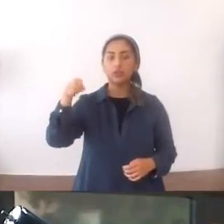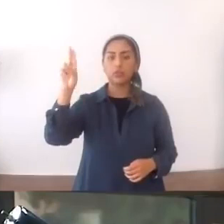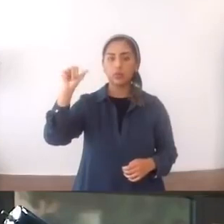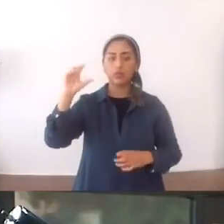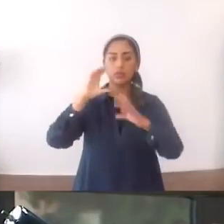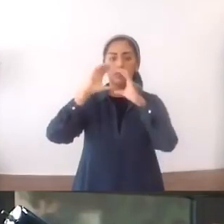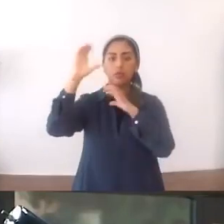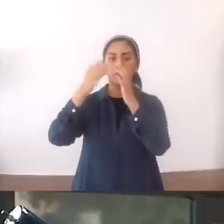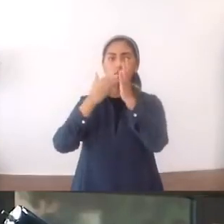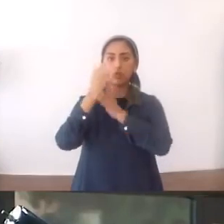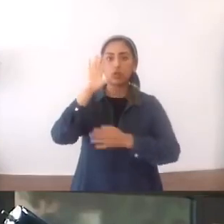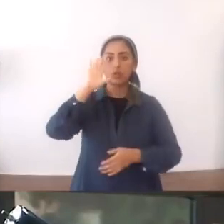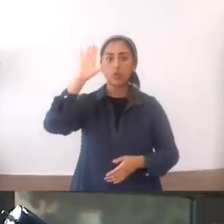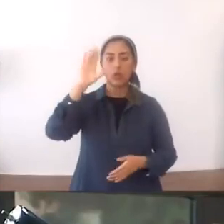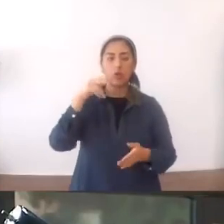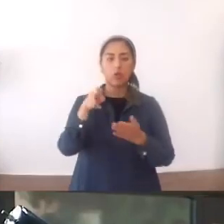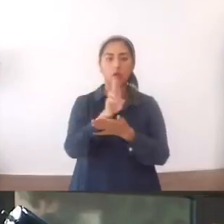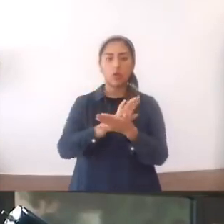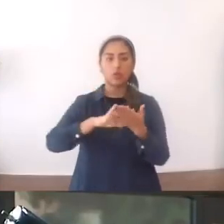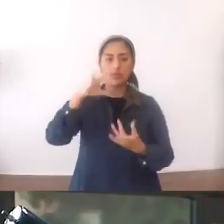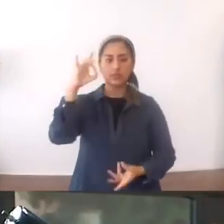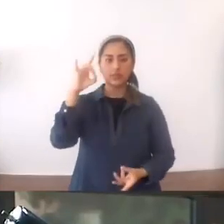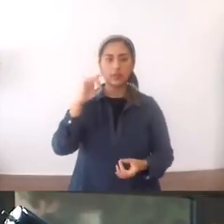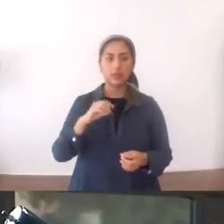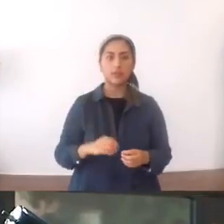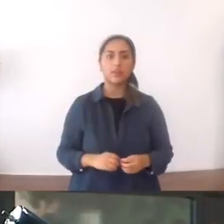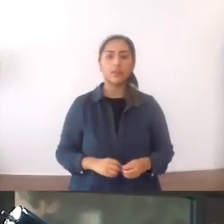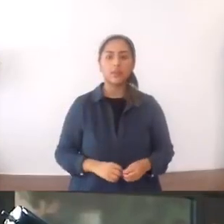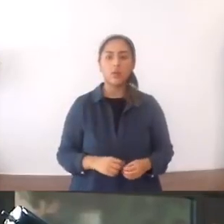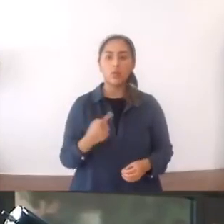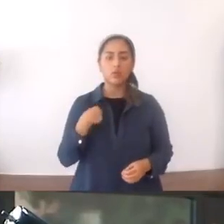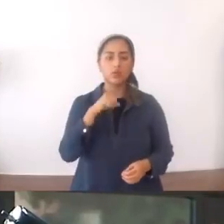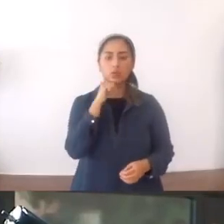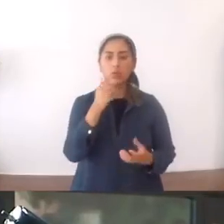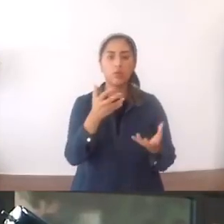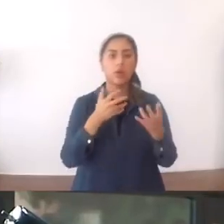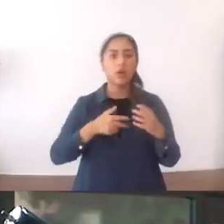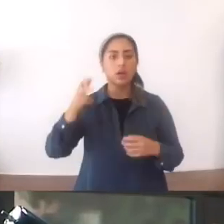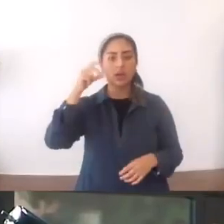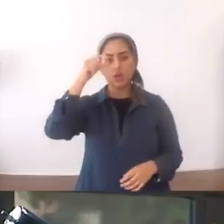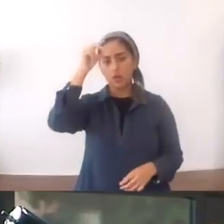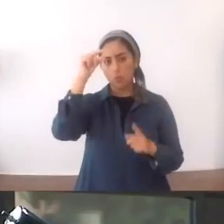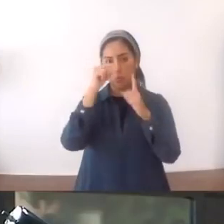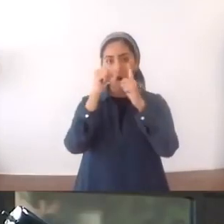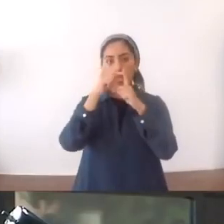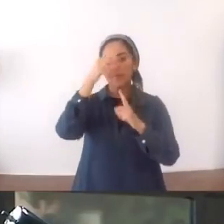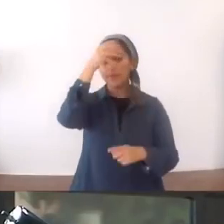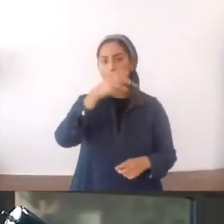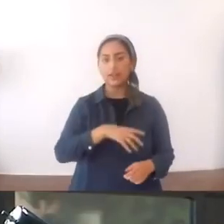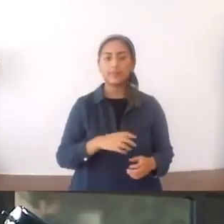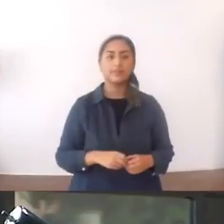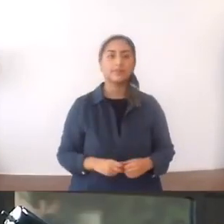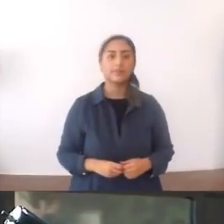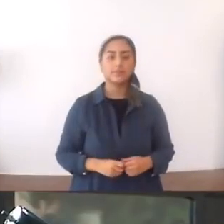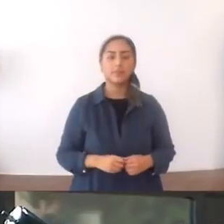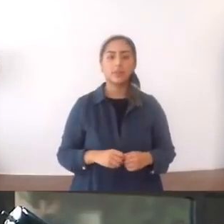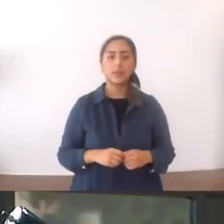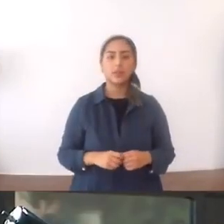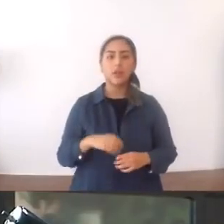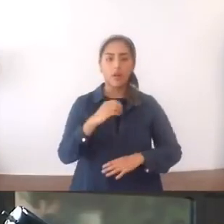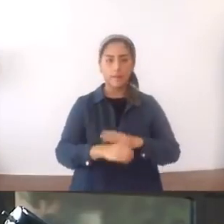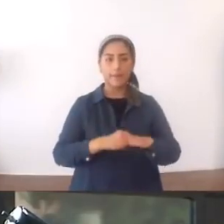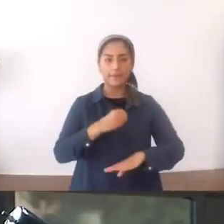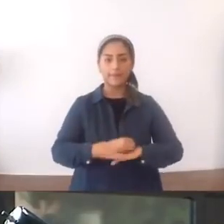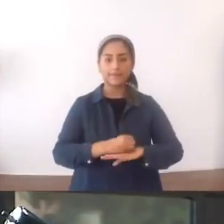Yahshua. Thank you so much, Háblanos Joshua. por medio de tu bendito Ruach HaKodesh. Talk to us through your Raha No Kodesh. queremos oír palabra de hombre. We don't want to hear any word of